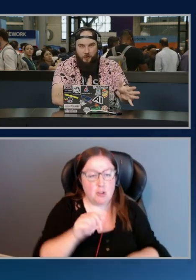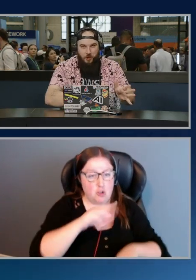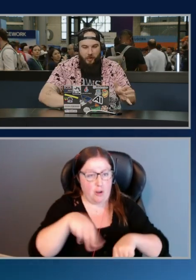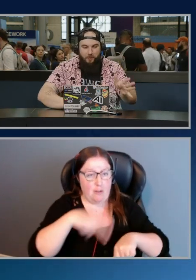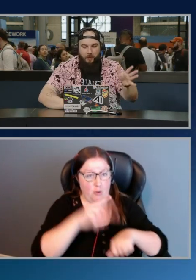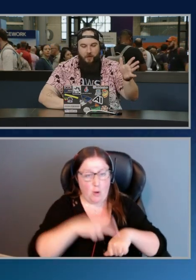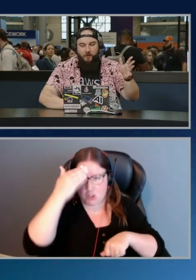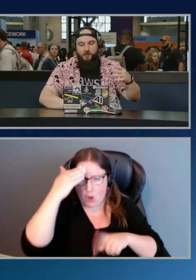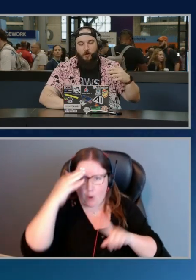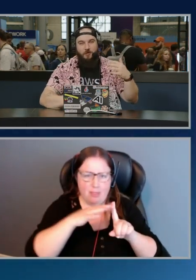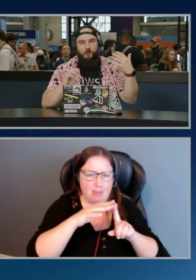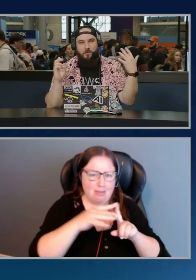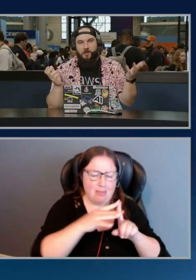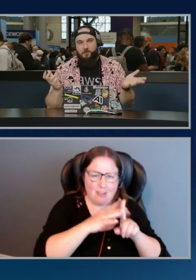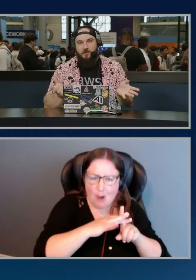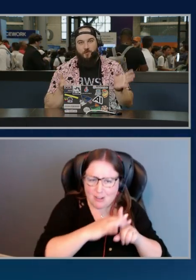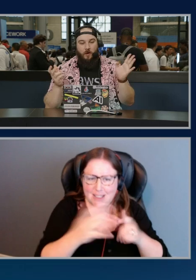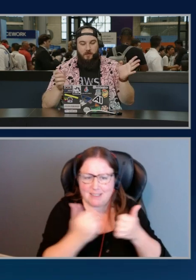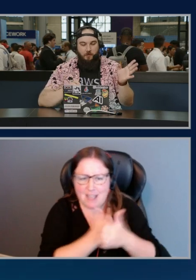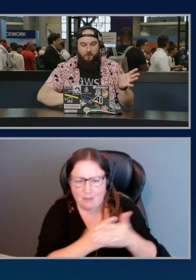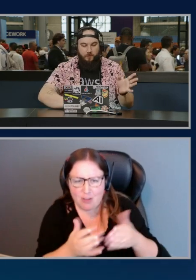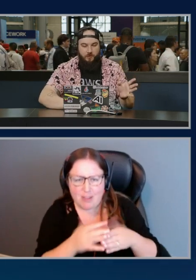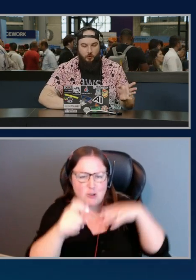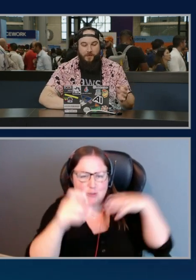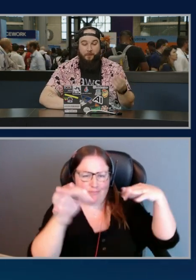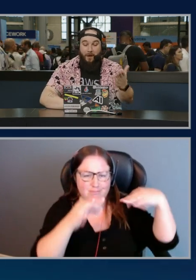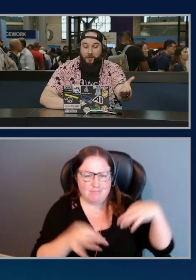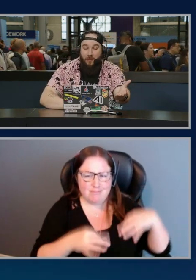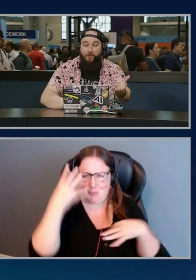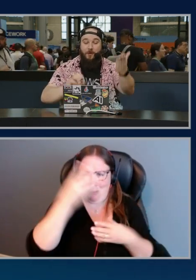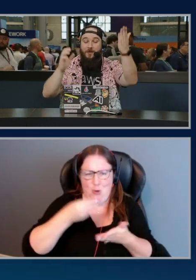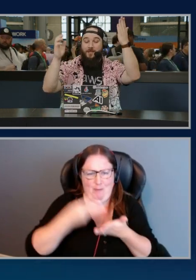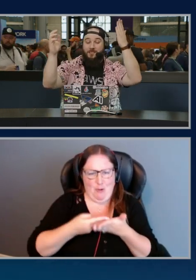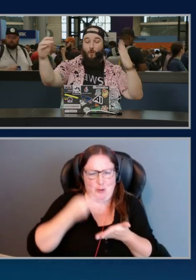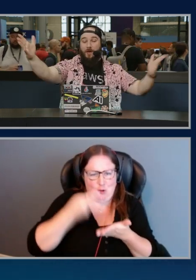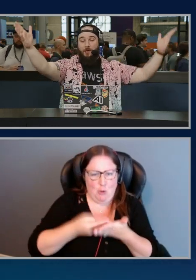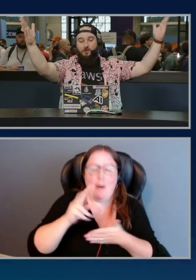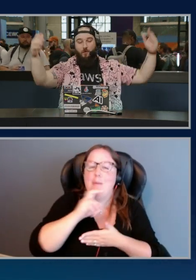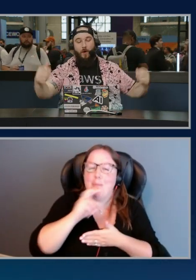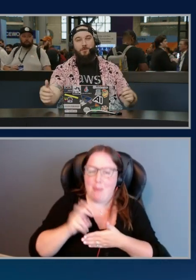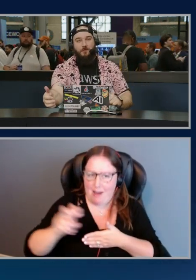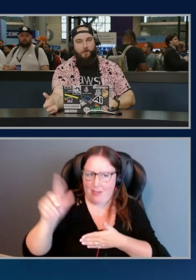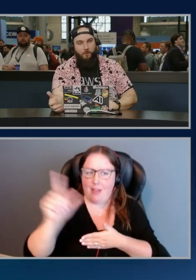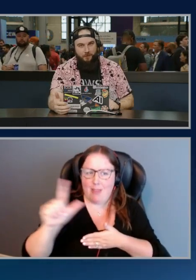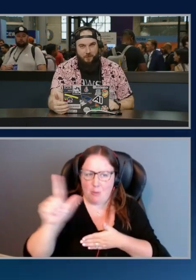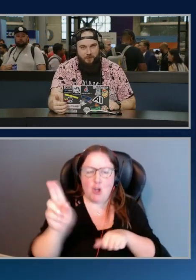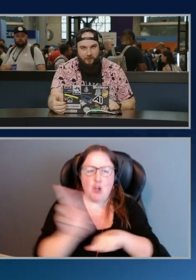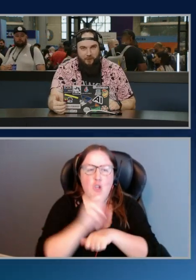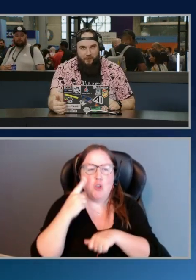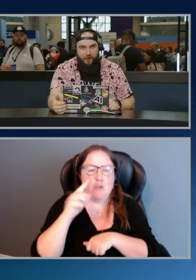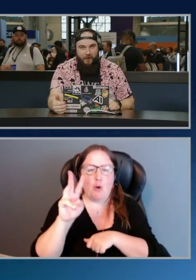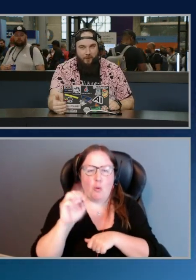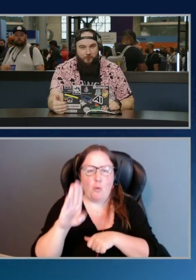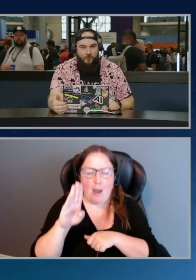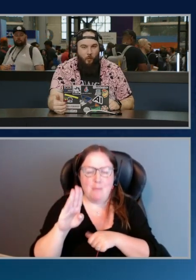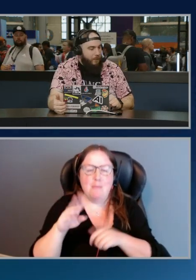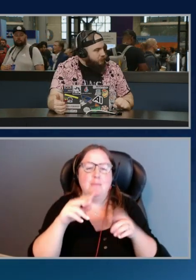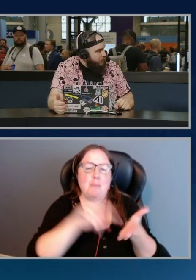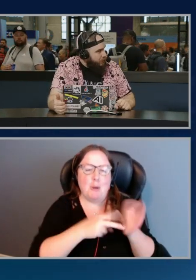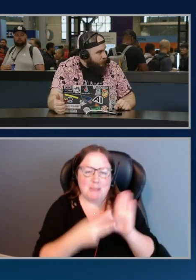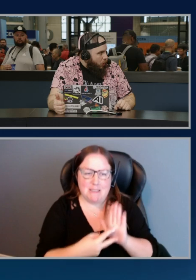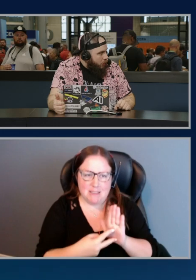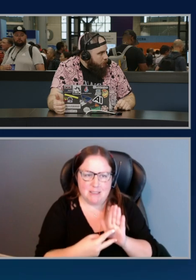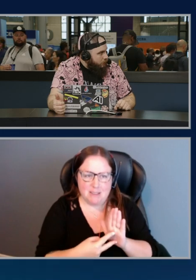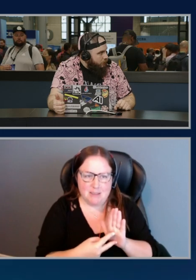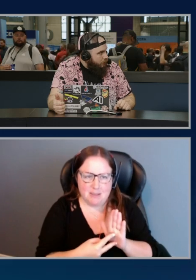context of what we're talking about, so it should give me the explanation of what the beautiful soup is, a Python library that is widely used for web scraping purposes. And web